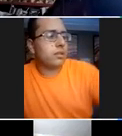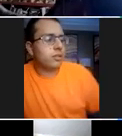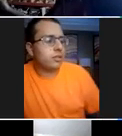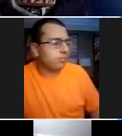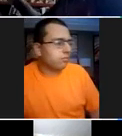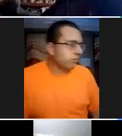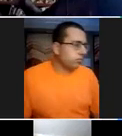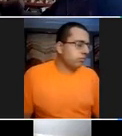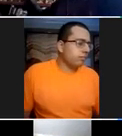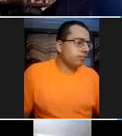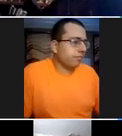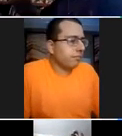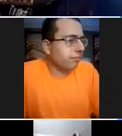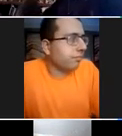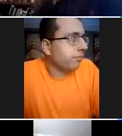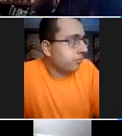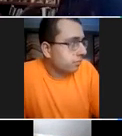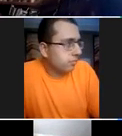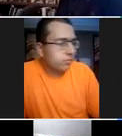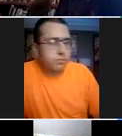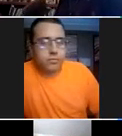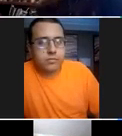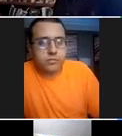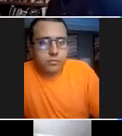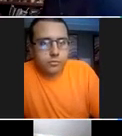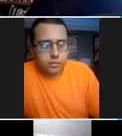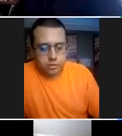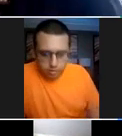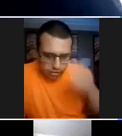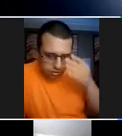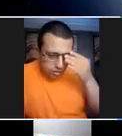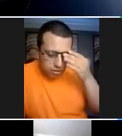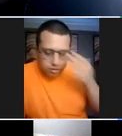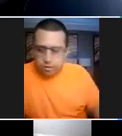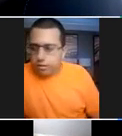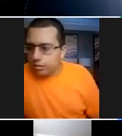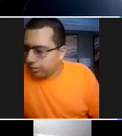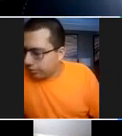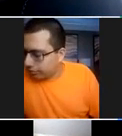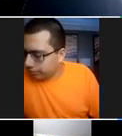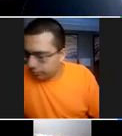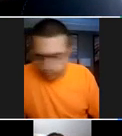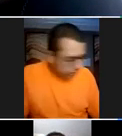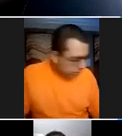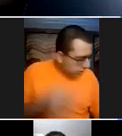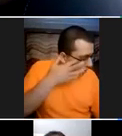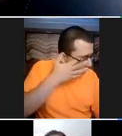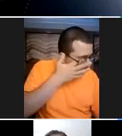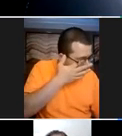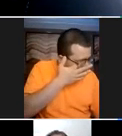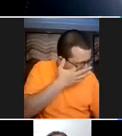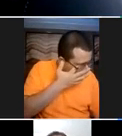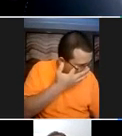and watch them grow. And so it just kind of, I don't know, it just kind of hit me like